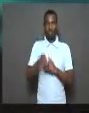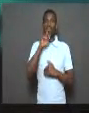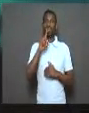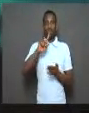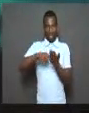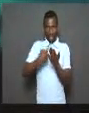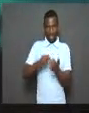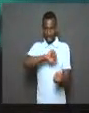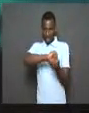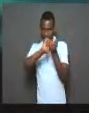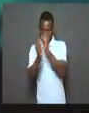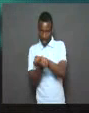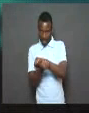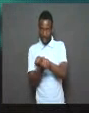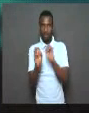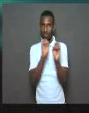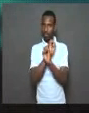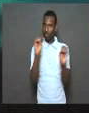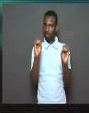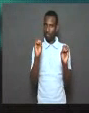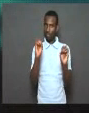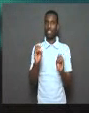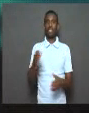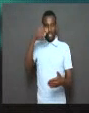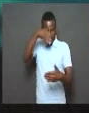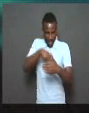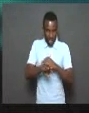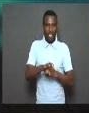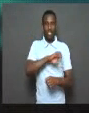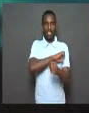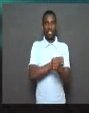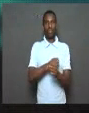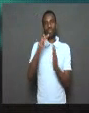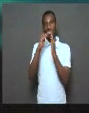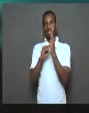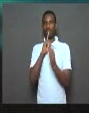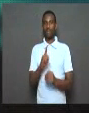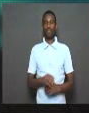no change in the internal energy of a system.